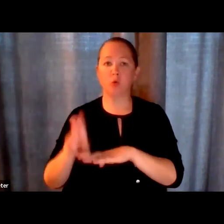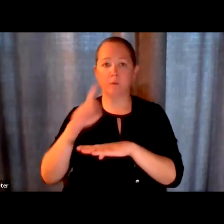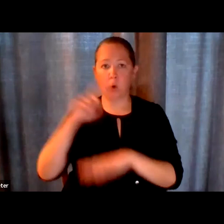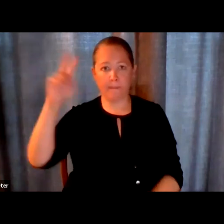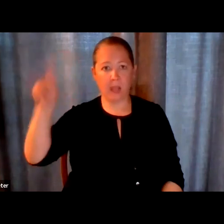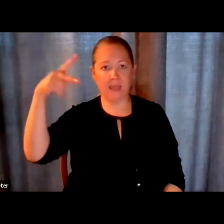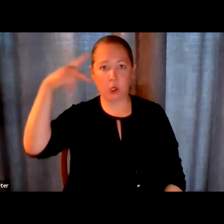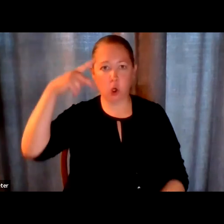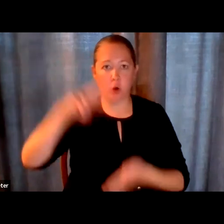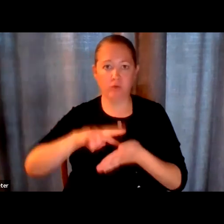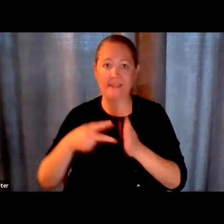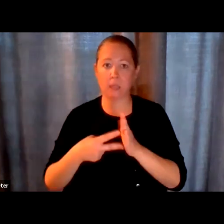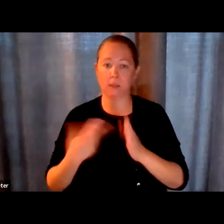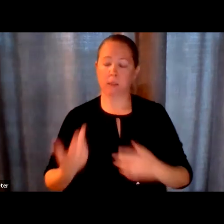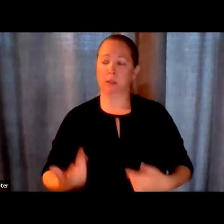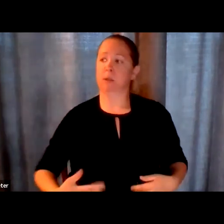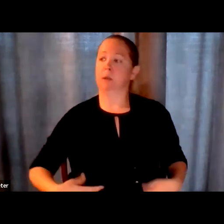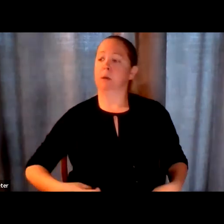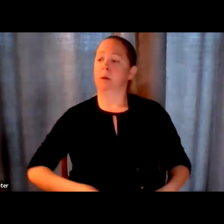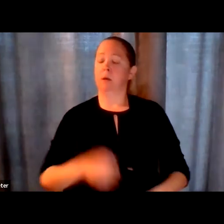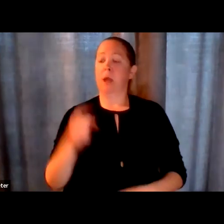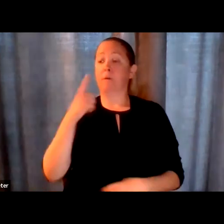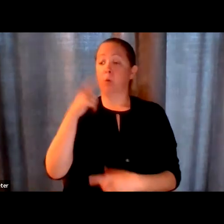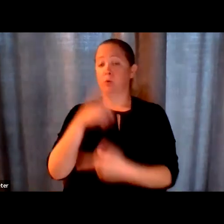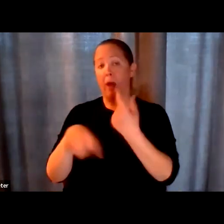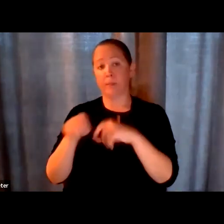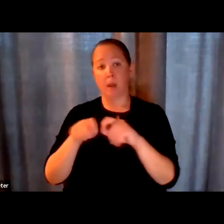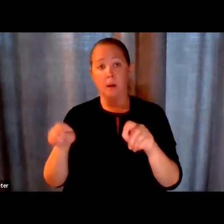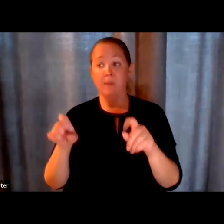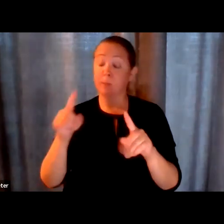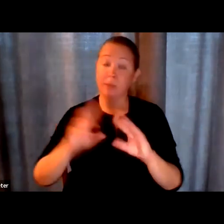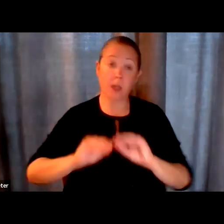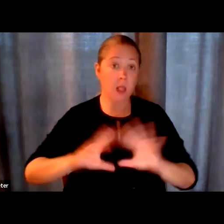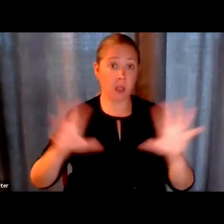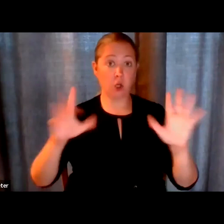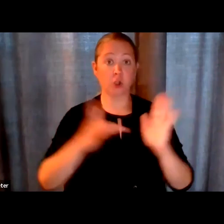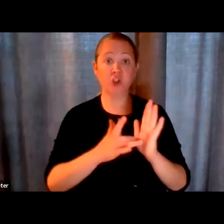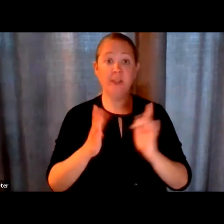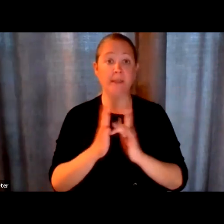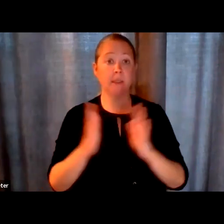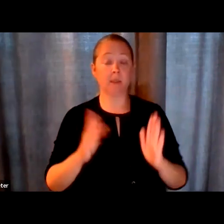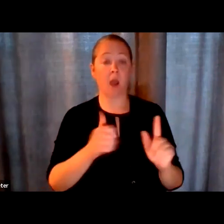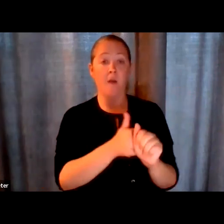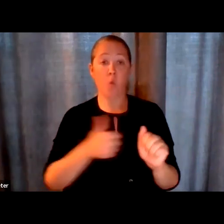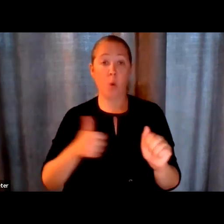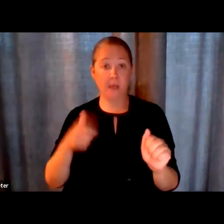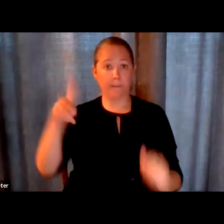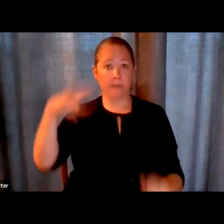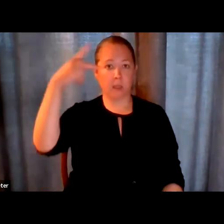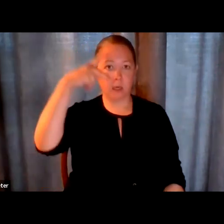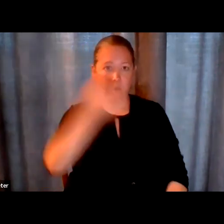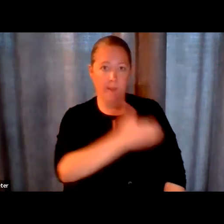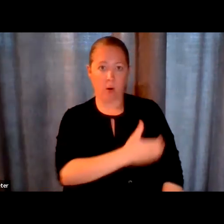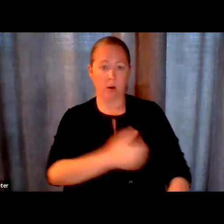You know, and then so to sort of wrap that up is to say that it is clear that Jesus avoided political power, political